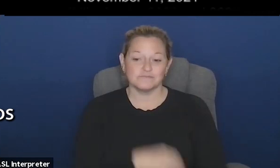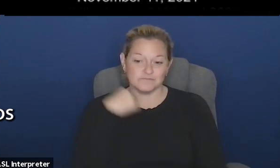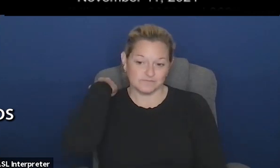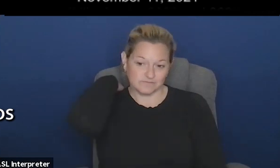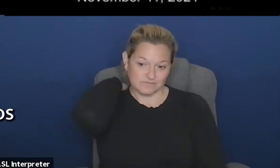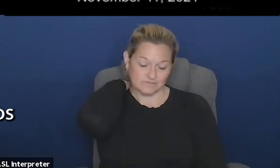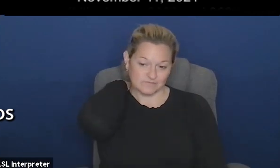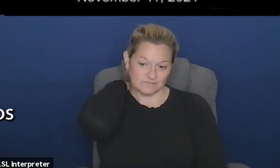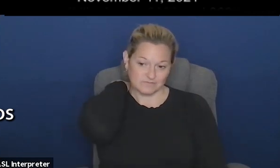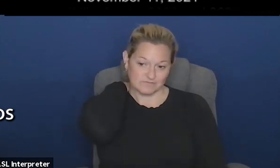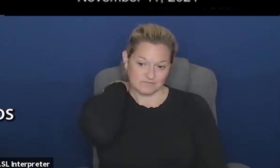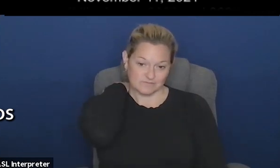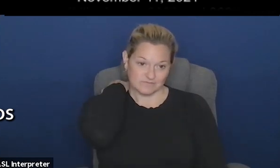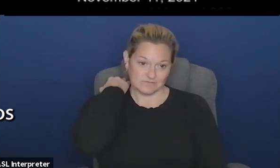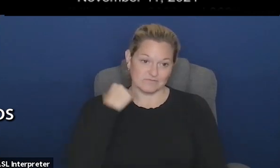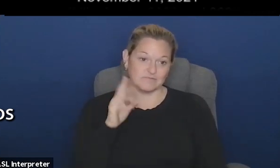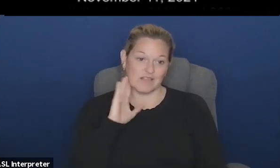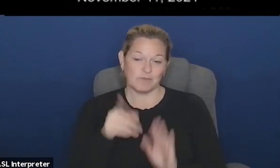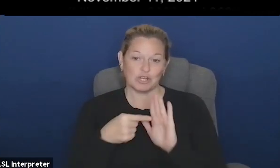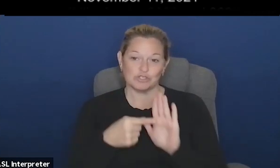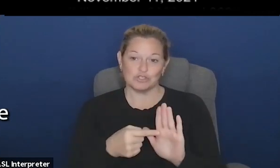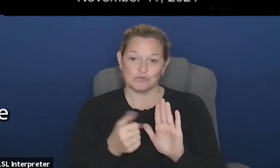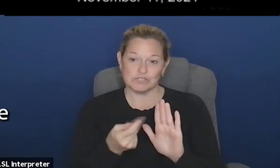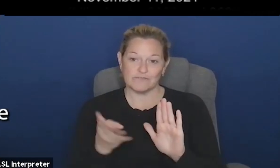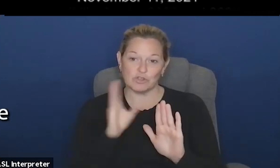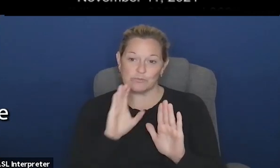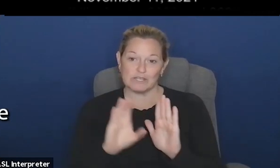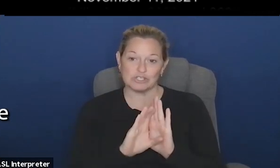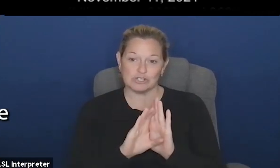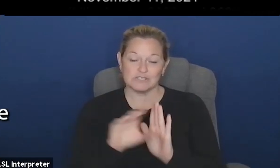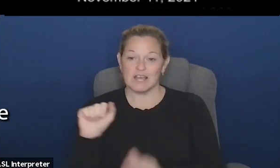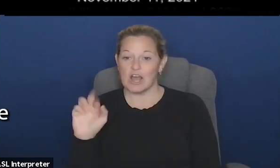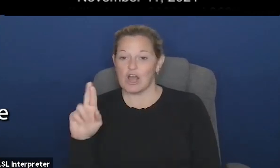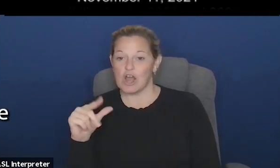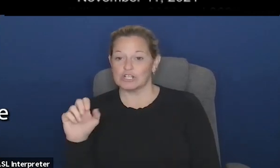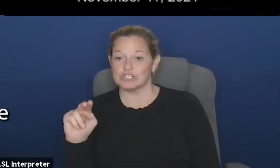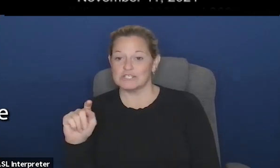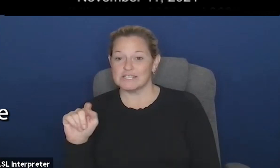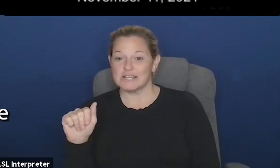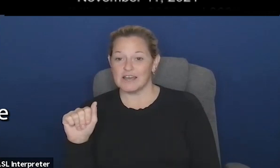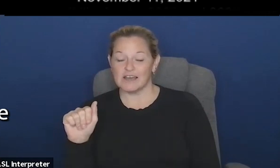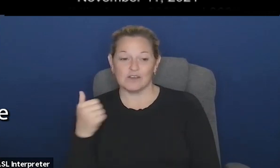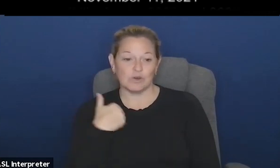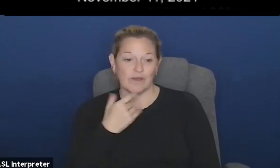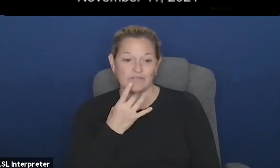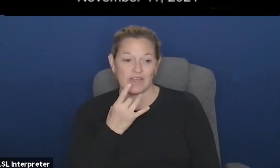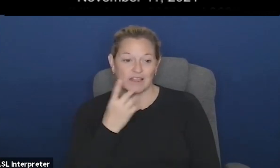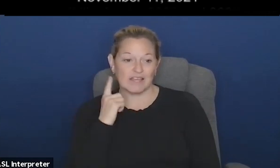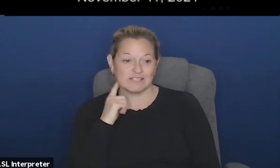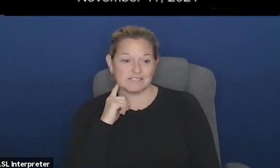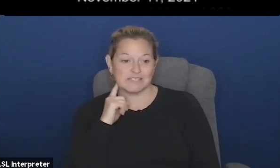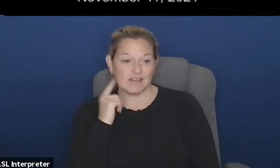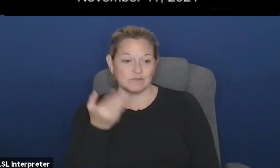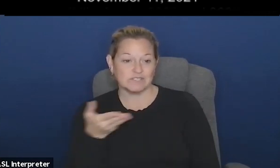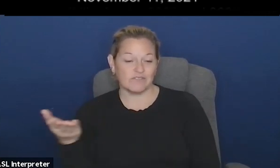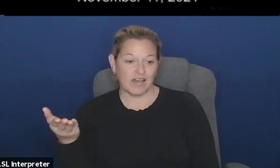just show a few photos from the events. Argentina here, we have a light sound device on a portable tripod, again on